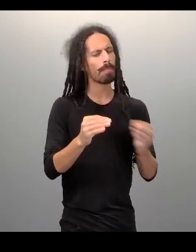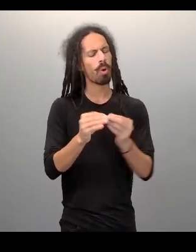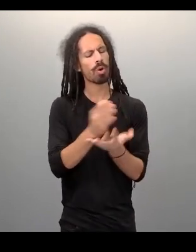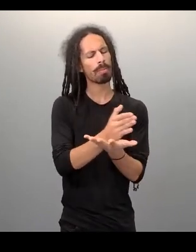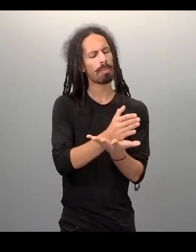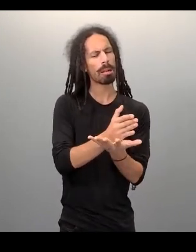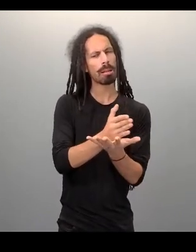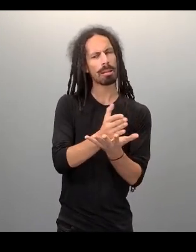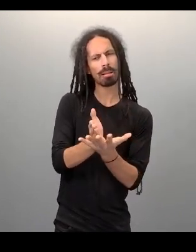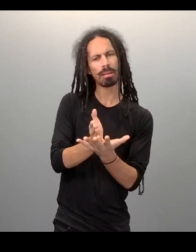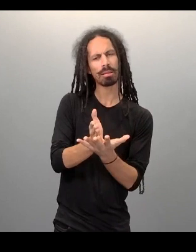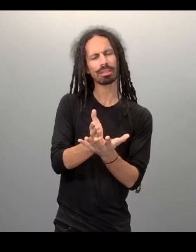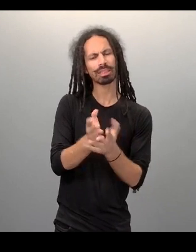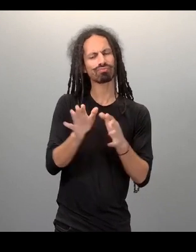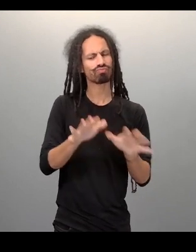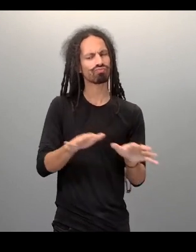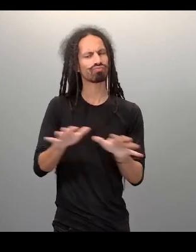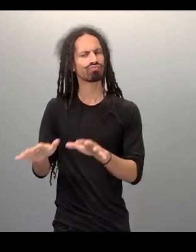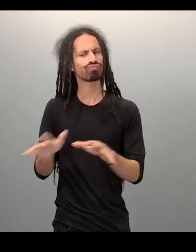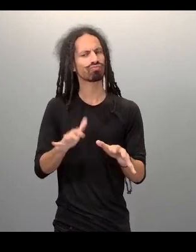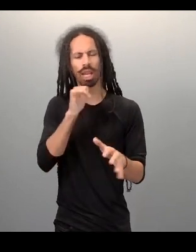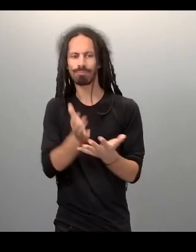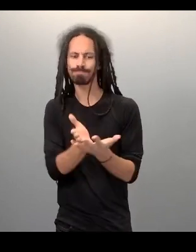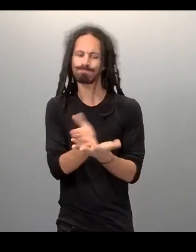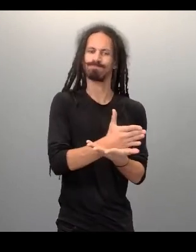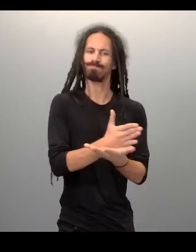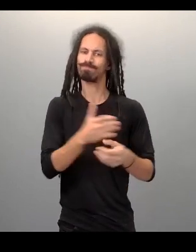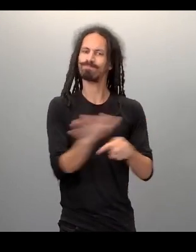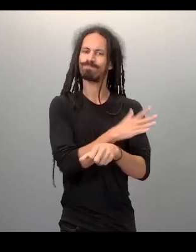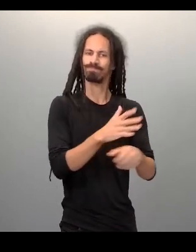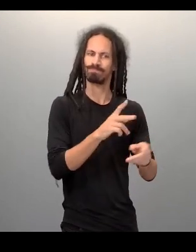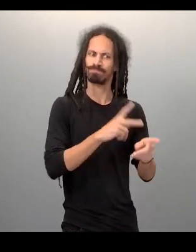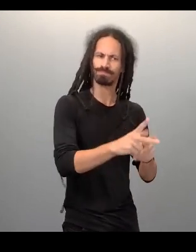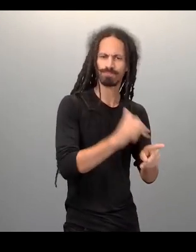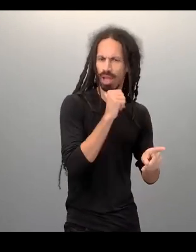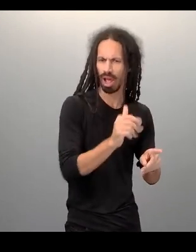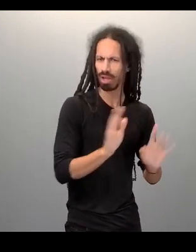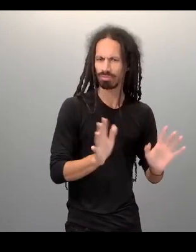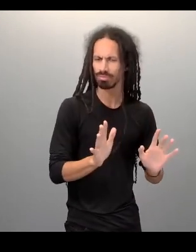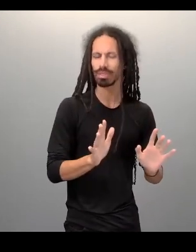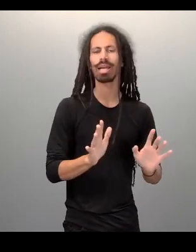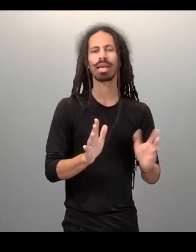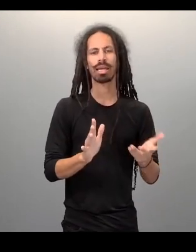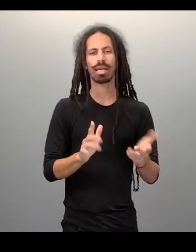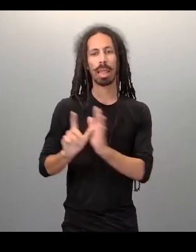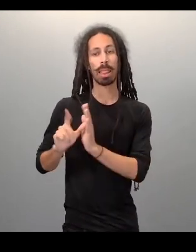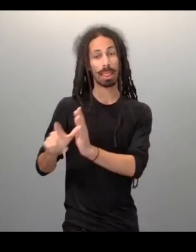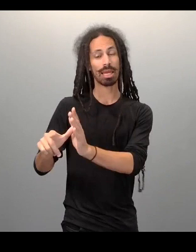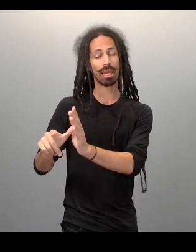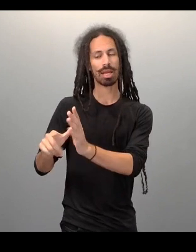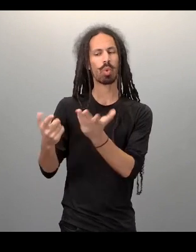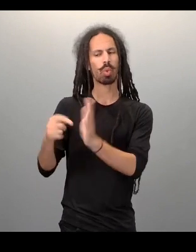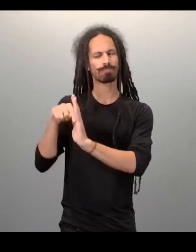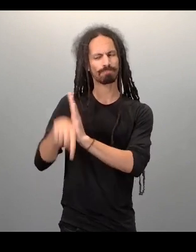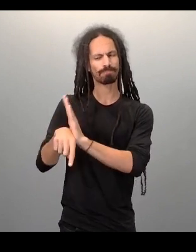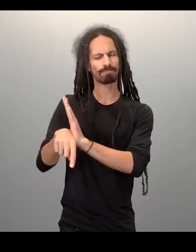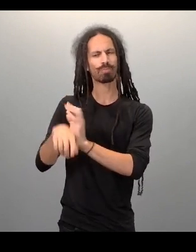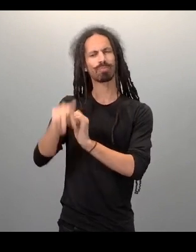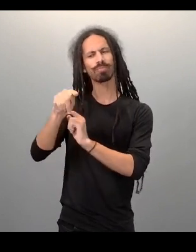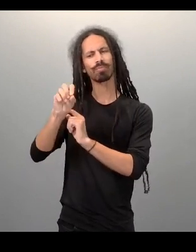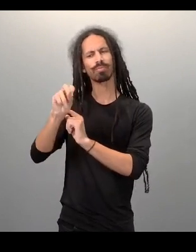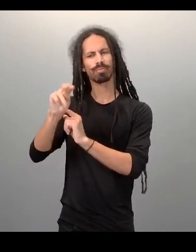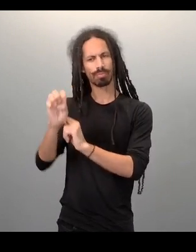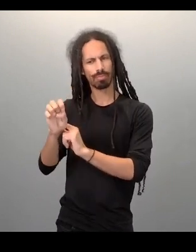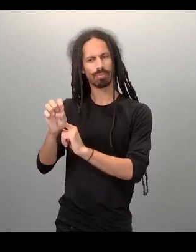casual form, be that in tone. And we'll get into a little bit more discussion about tone later on in